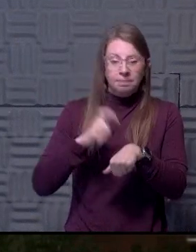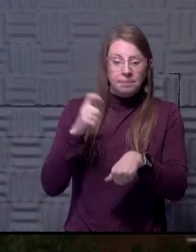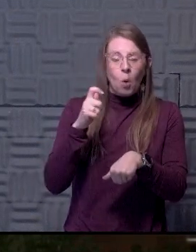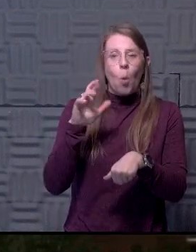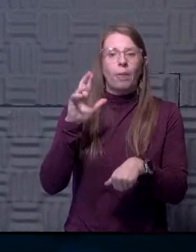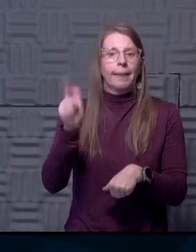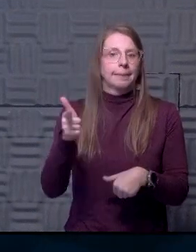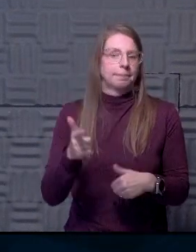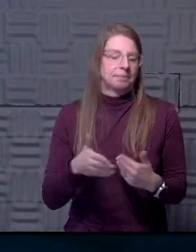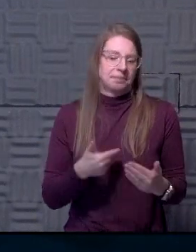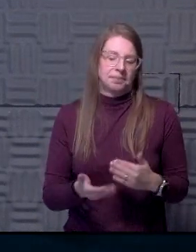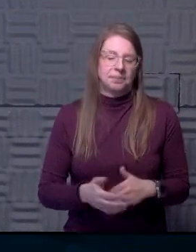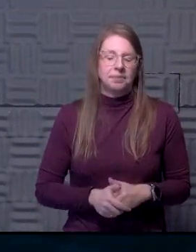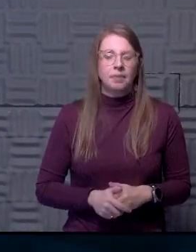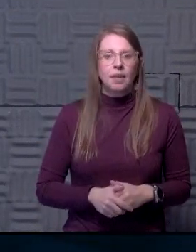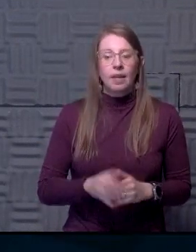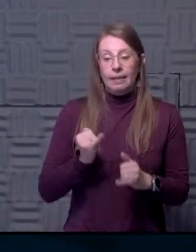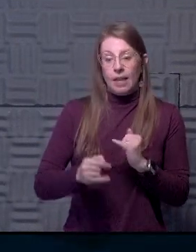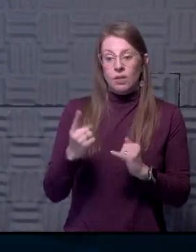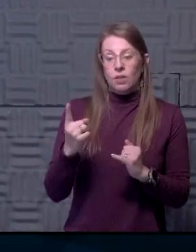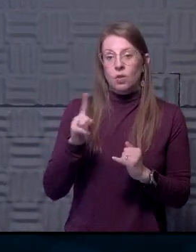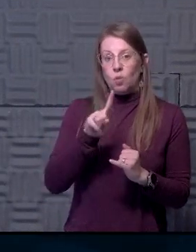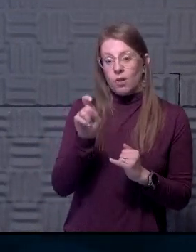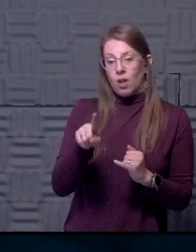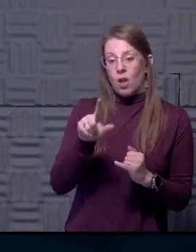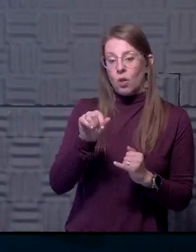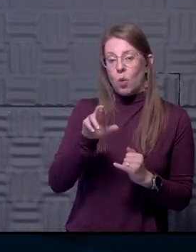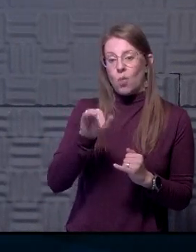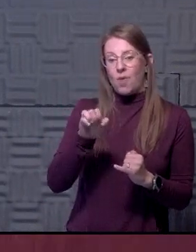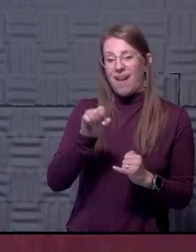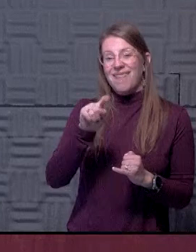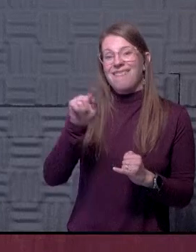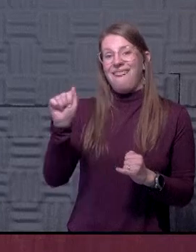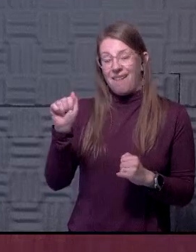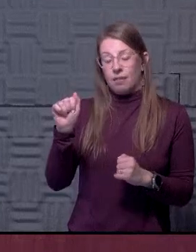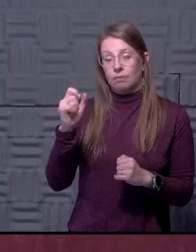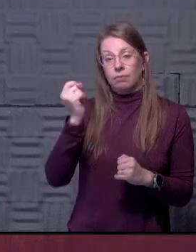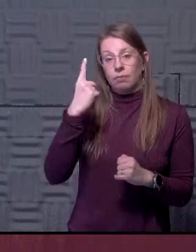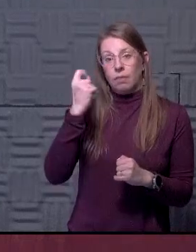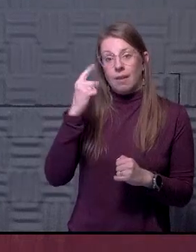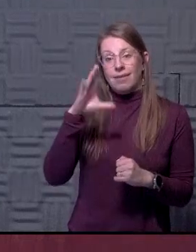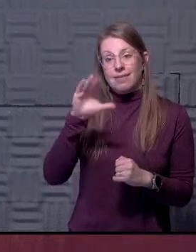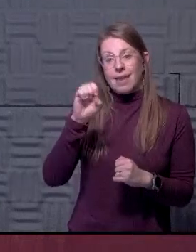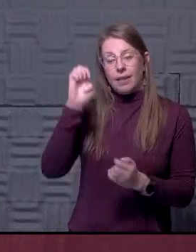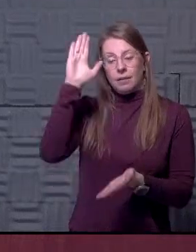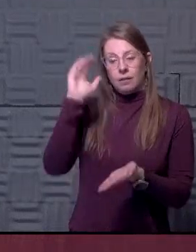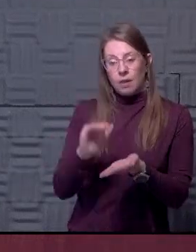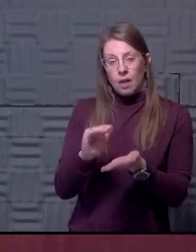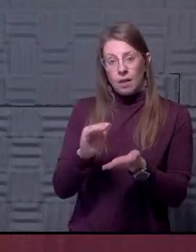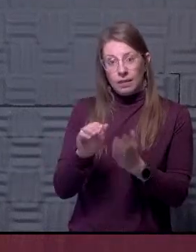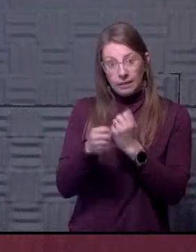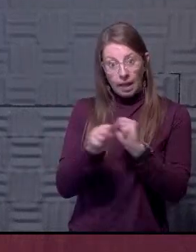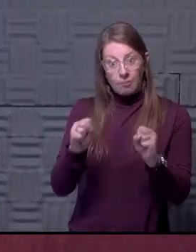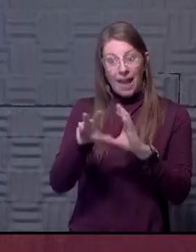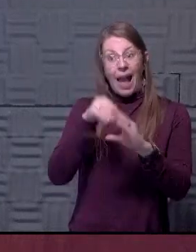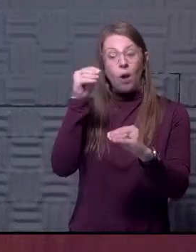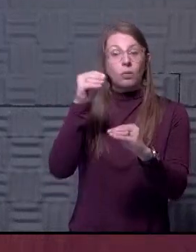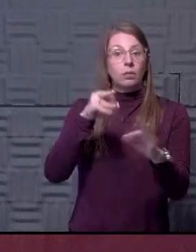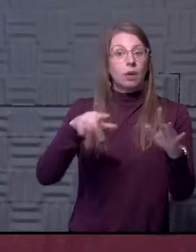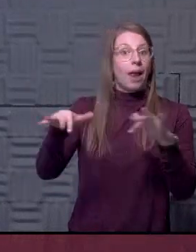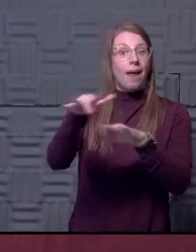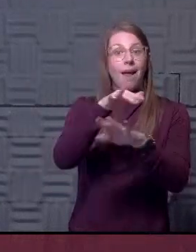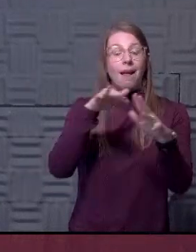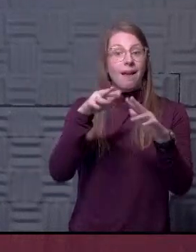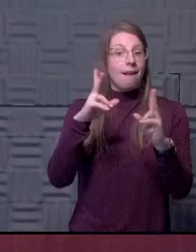or late. Our last question today goes to Loretta, who wants to know, since cases are lower, is it safe to be out and about now? Can I go